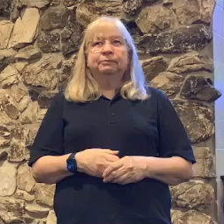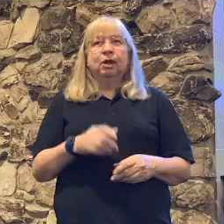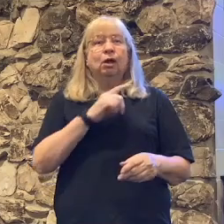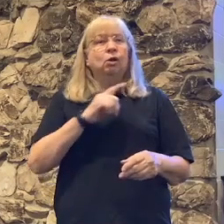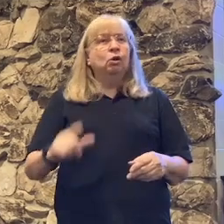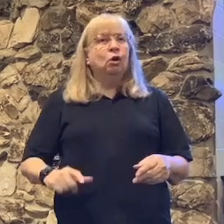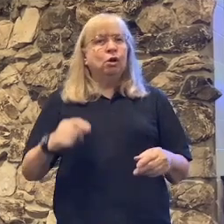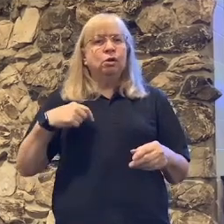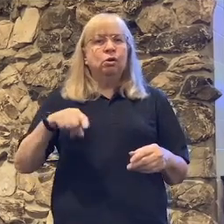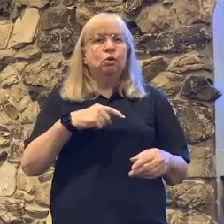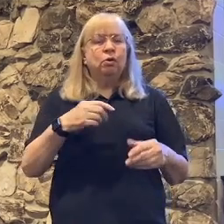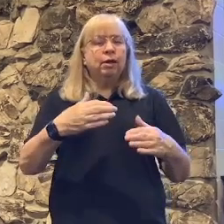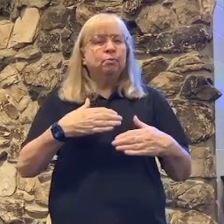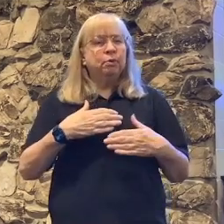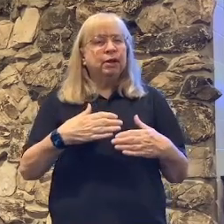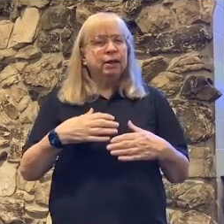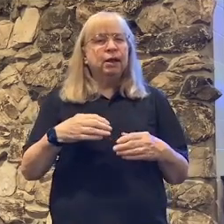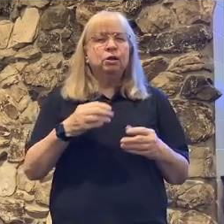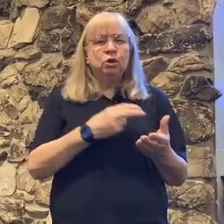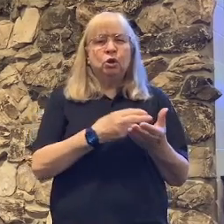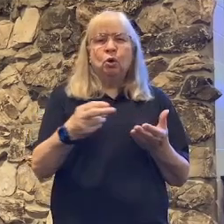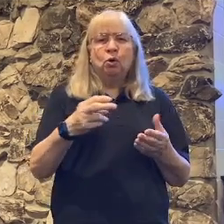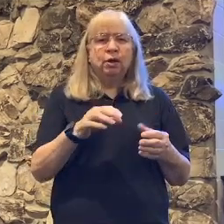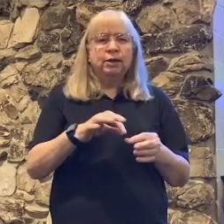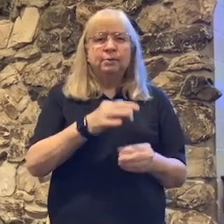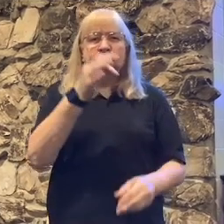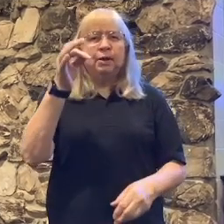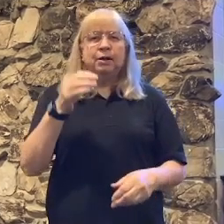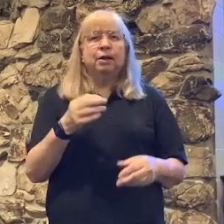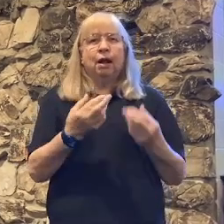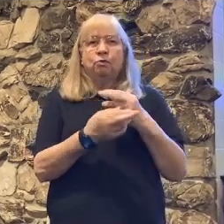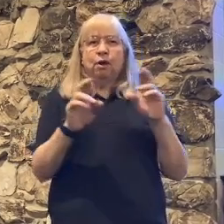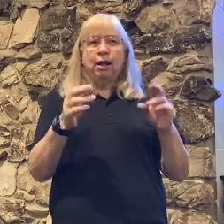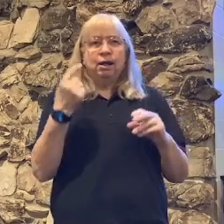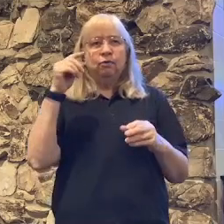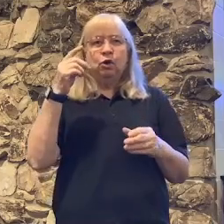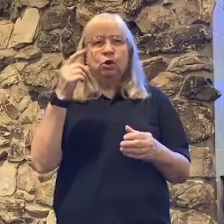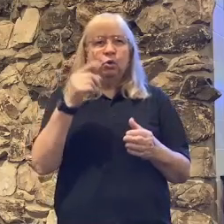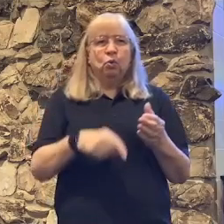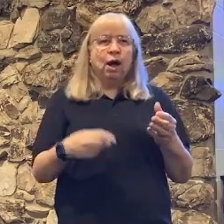Lord, we breathe in your Holy Spirit and are ready for what's next.